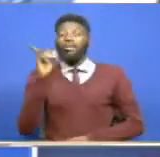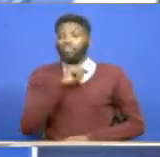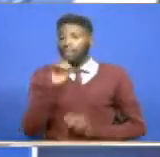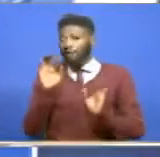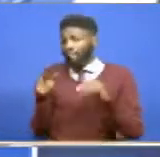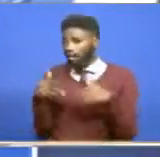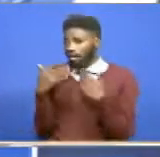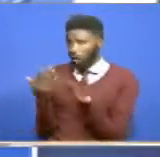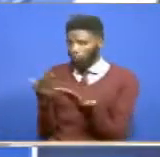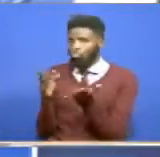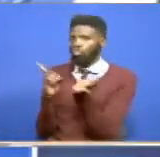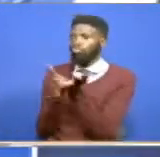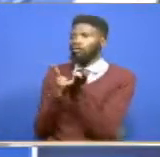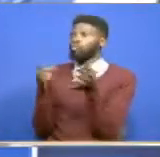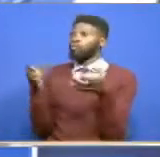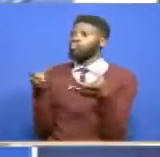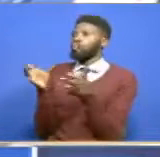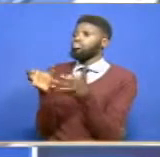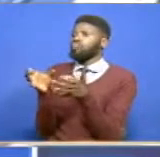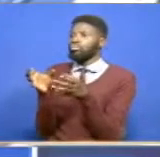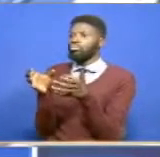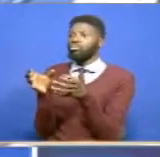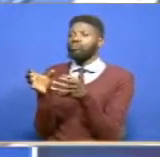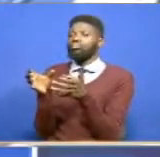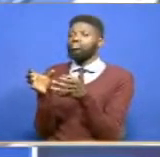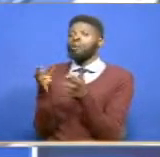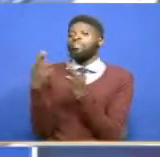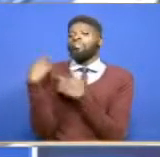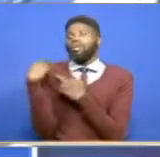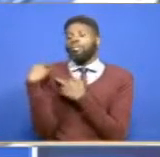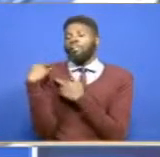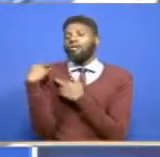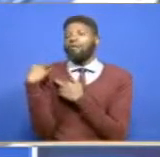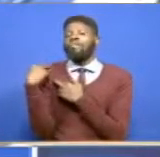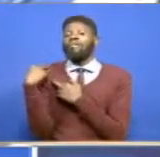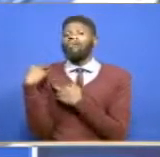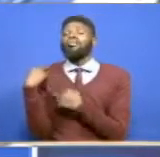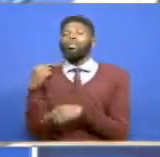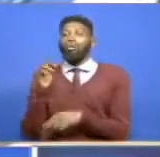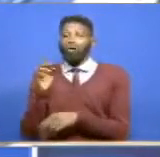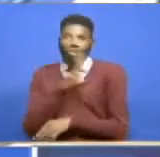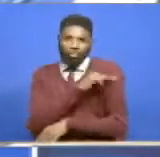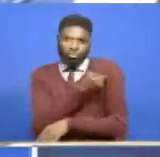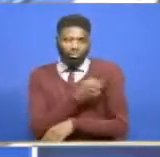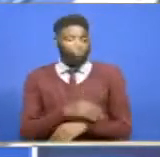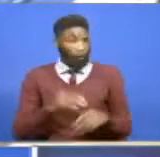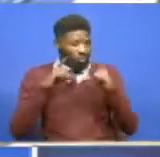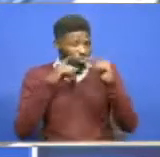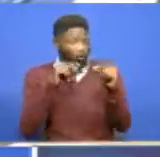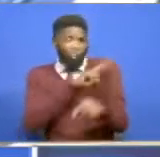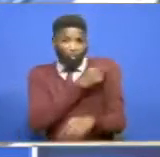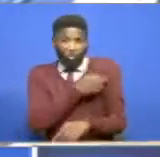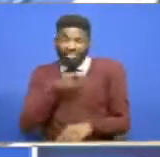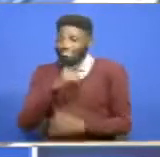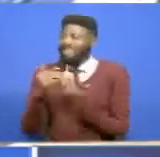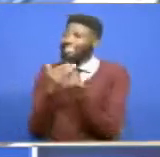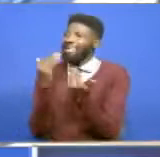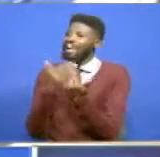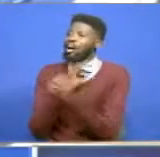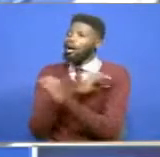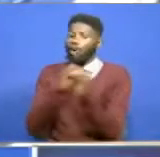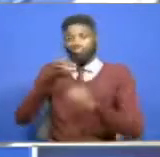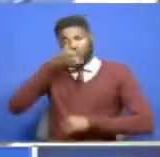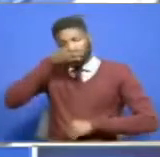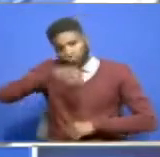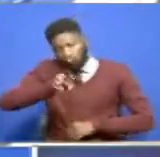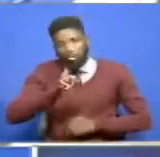the hands of doctors in a city facility. The family is accusing the hospital for negligence, blaming them of not attending to